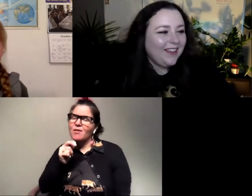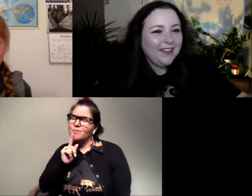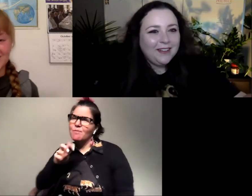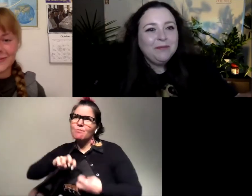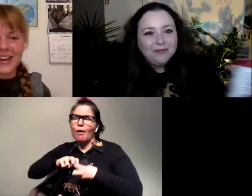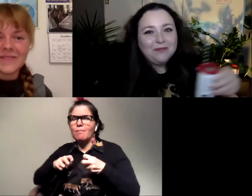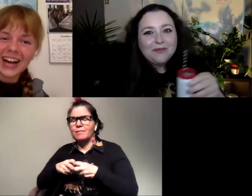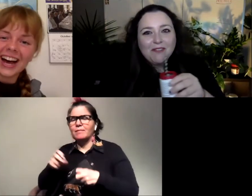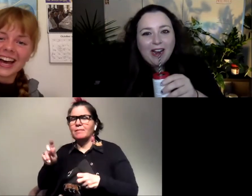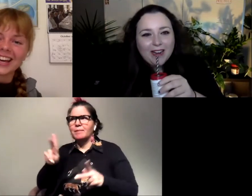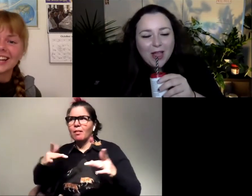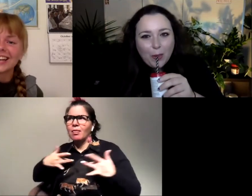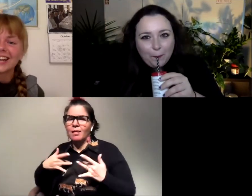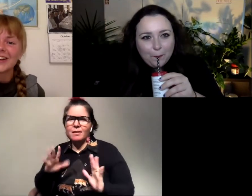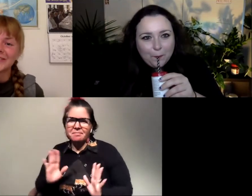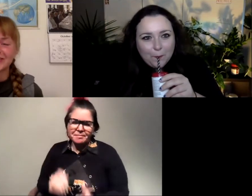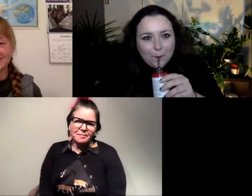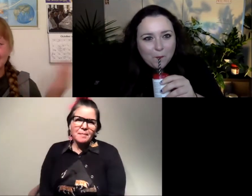people make it out to be.